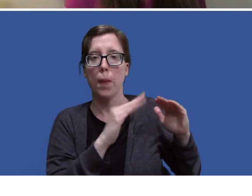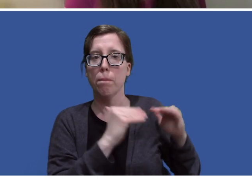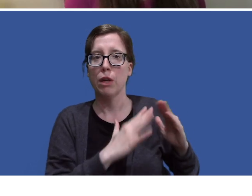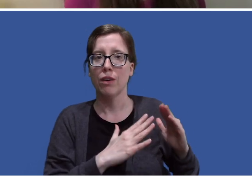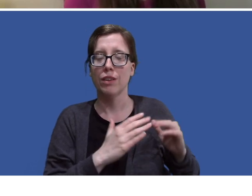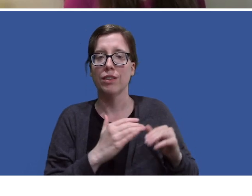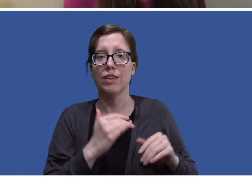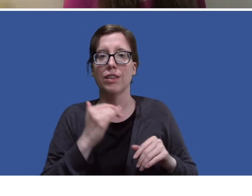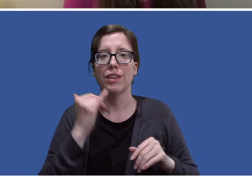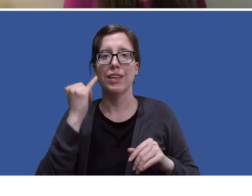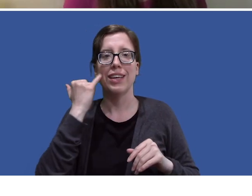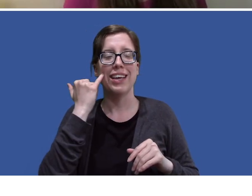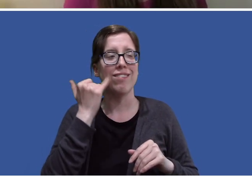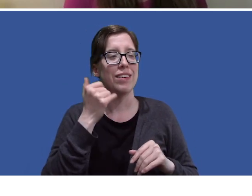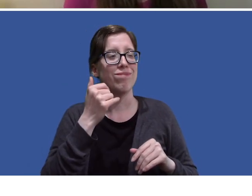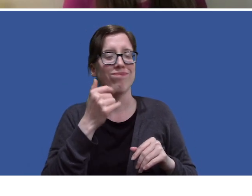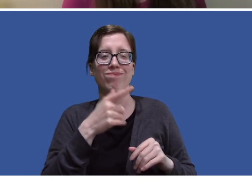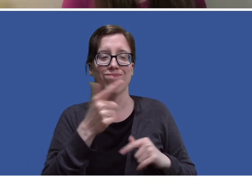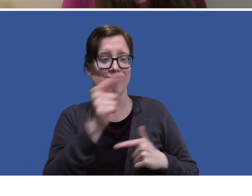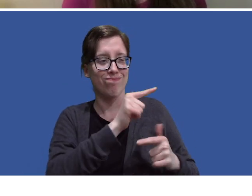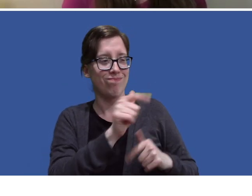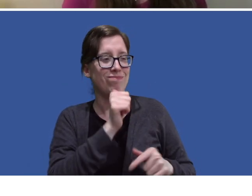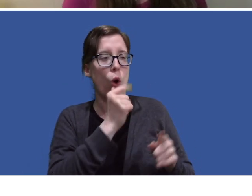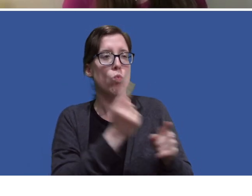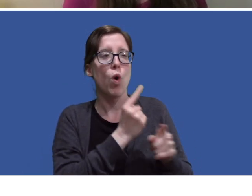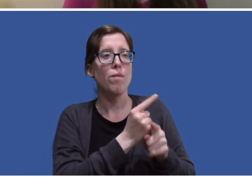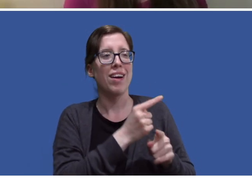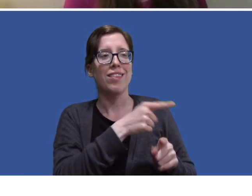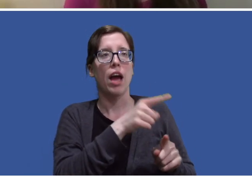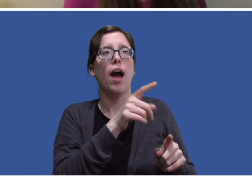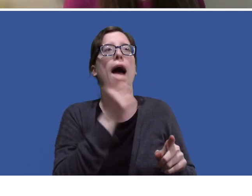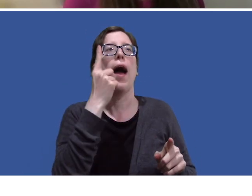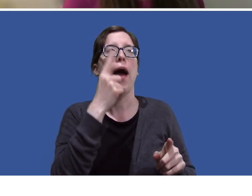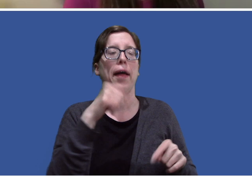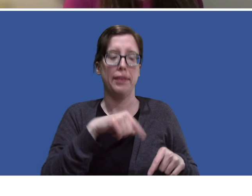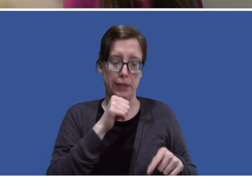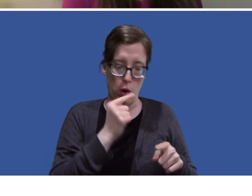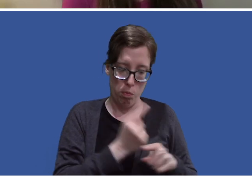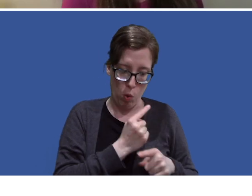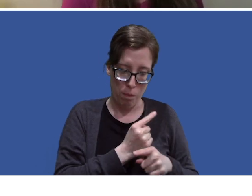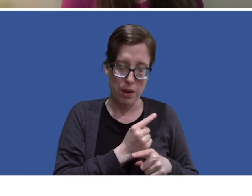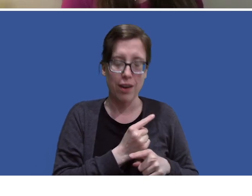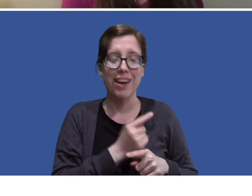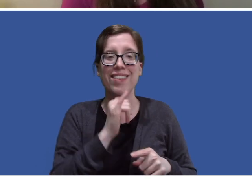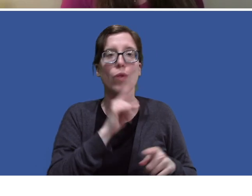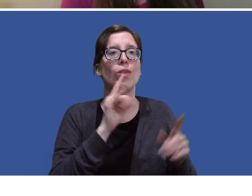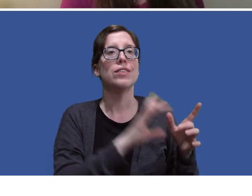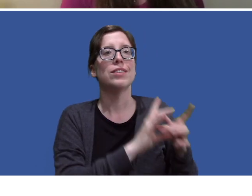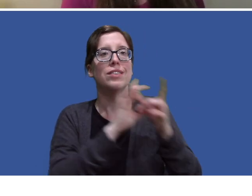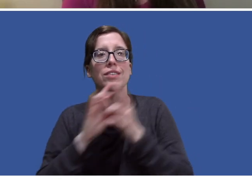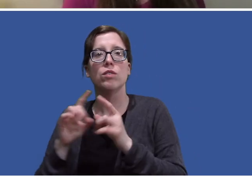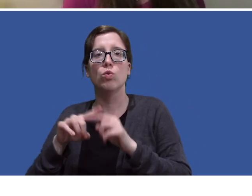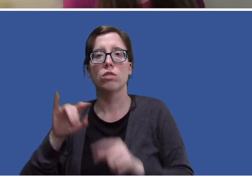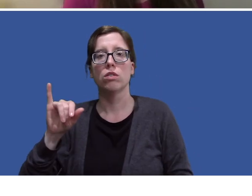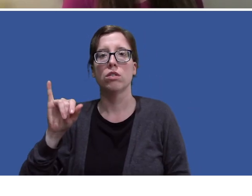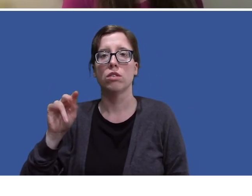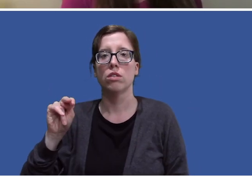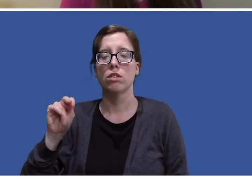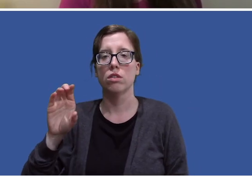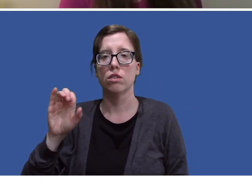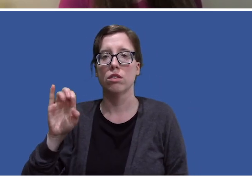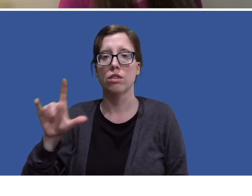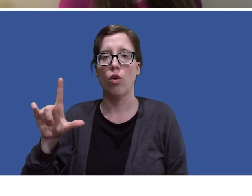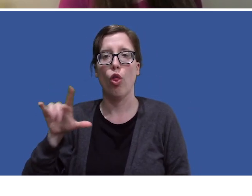So this goes back to incidental learning and access to that incidental learning through their vision and their hearing.